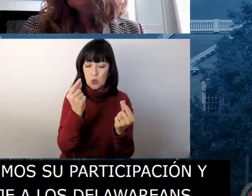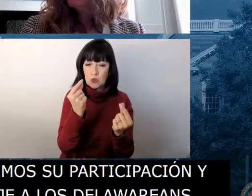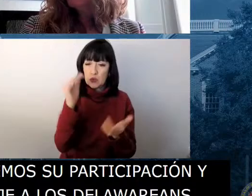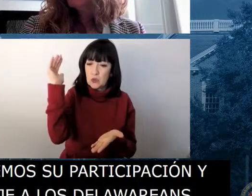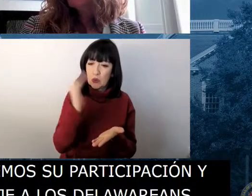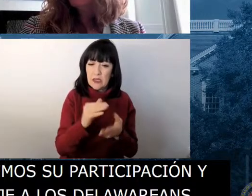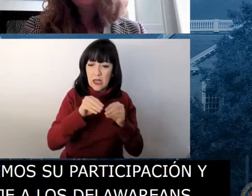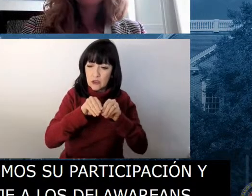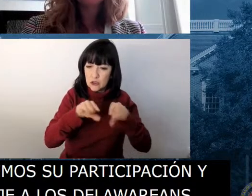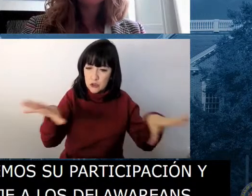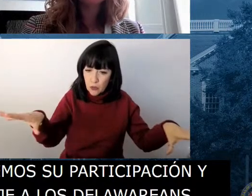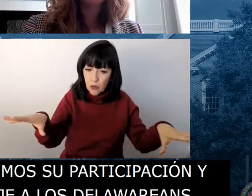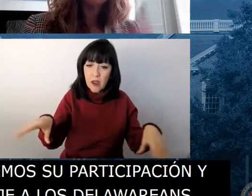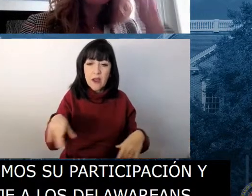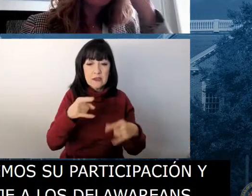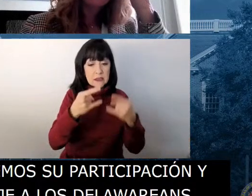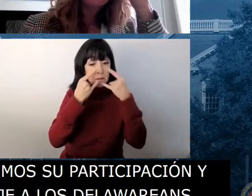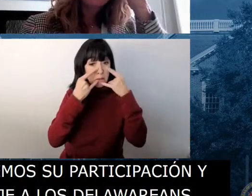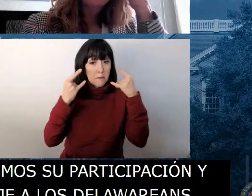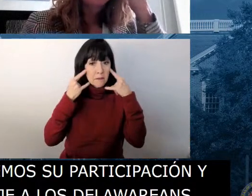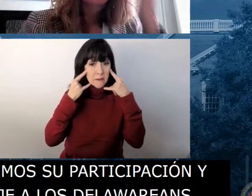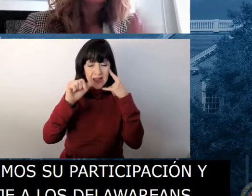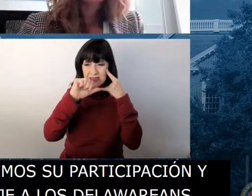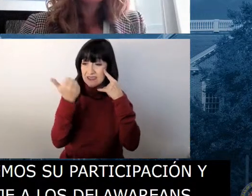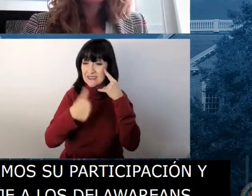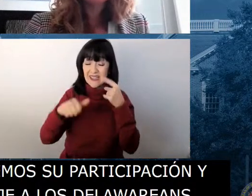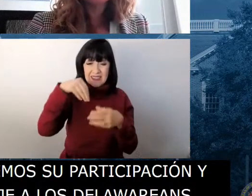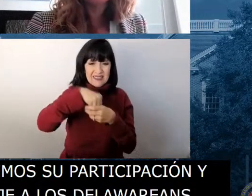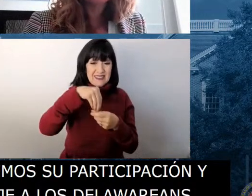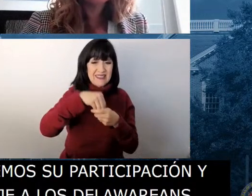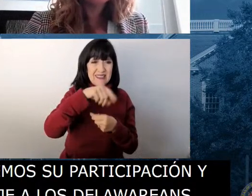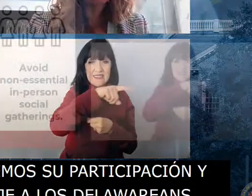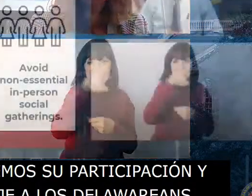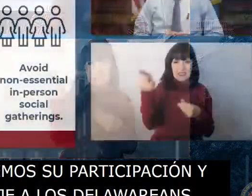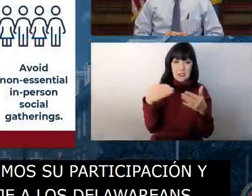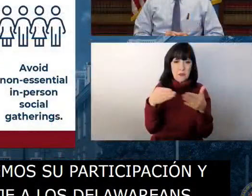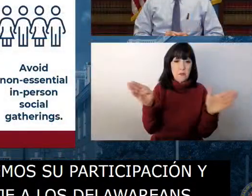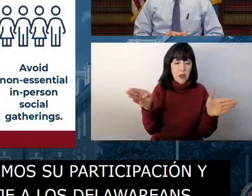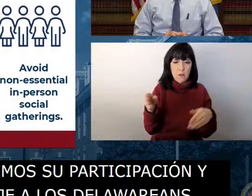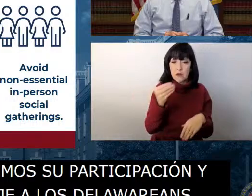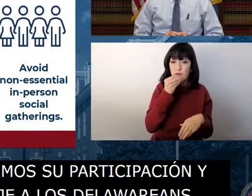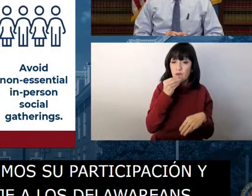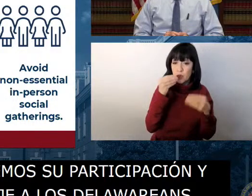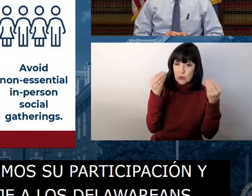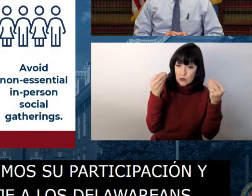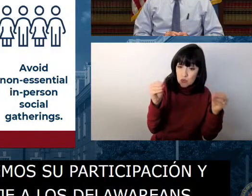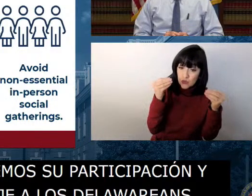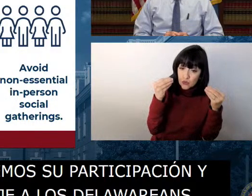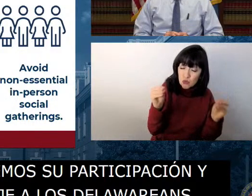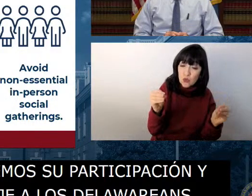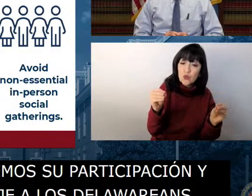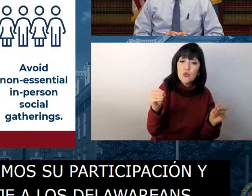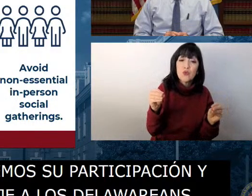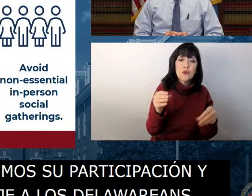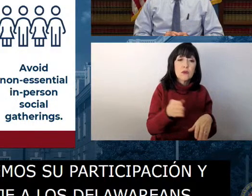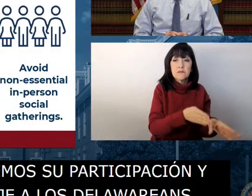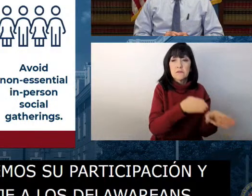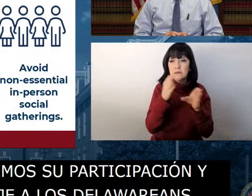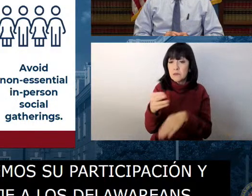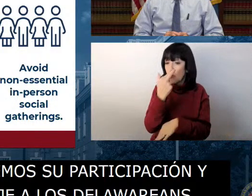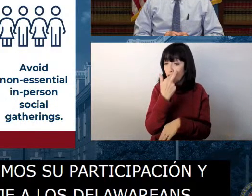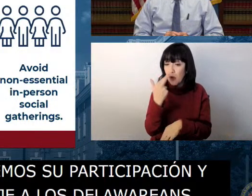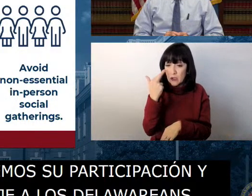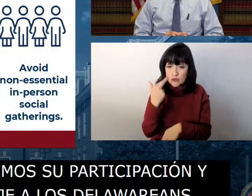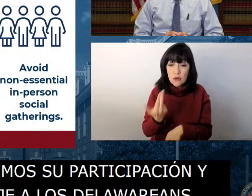in indoor public settings, in your grocery store, at the restaurant,